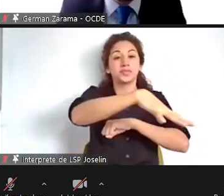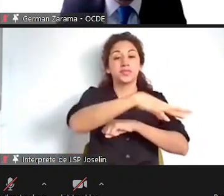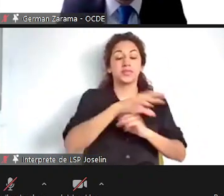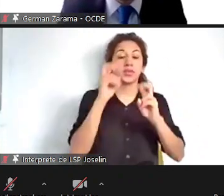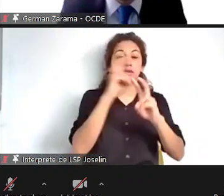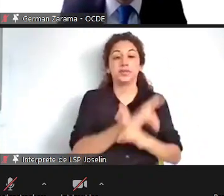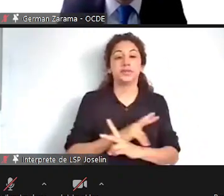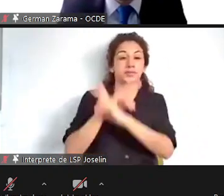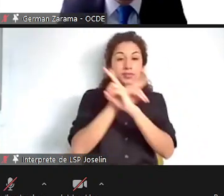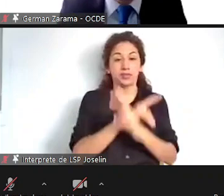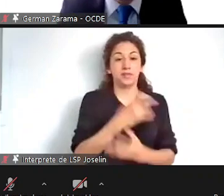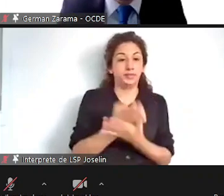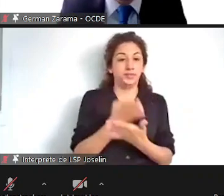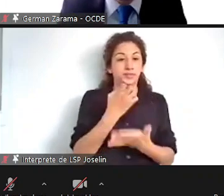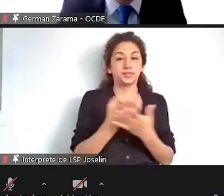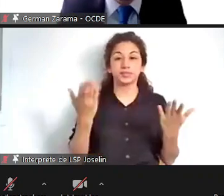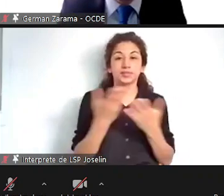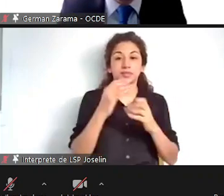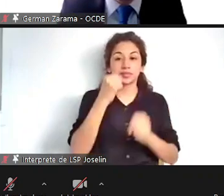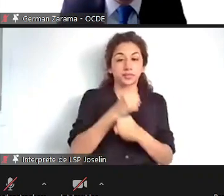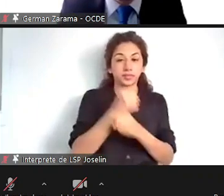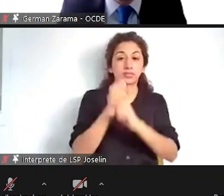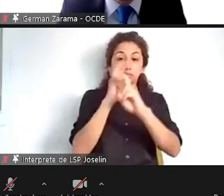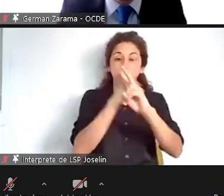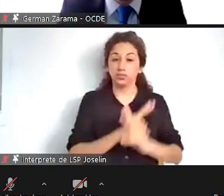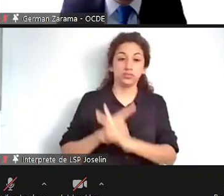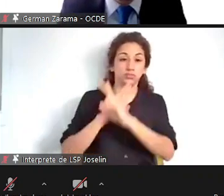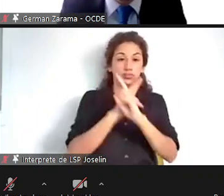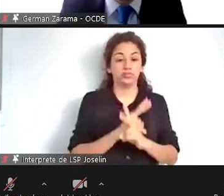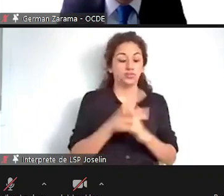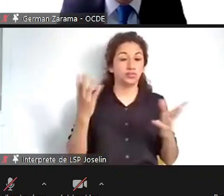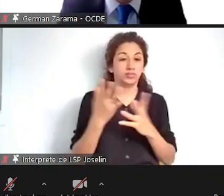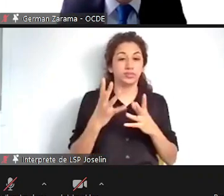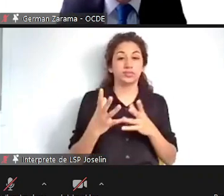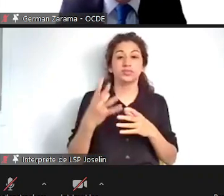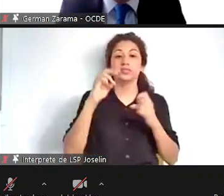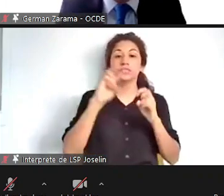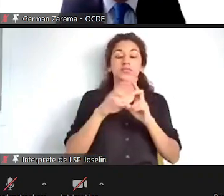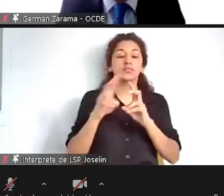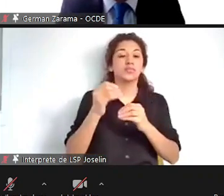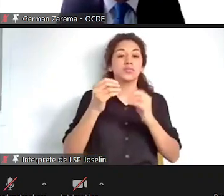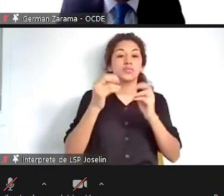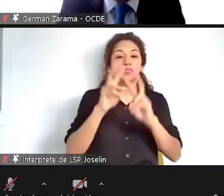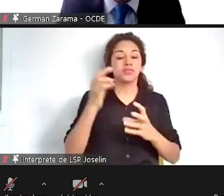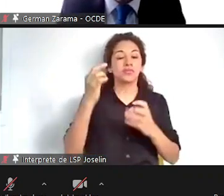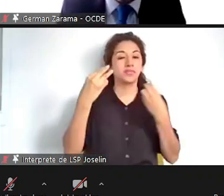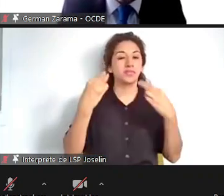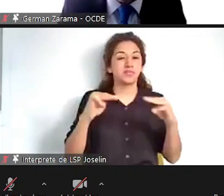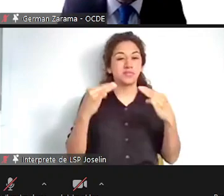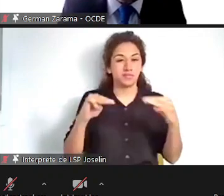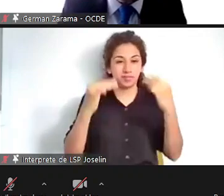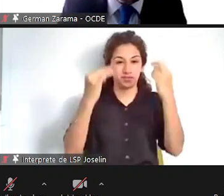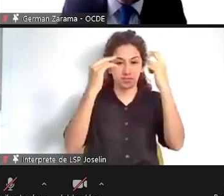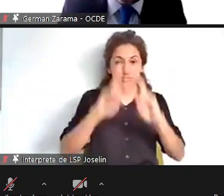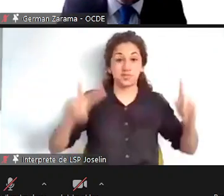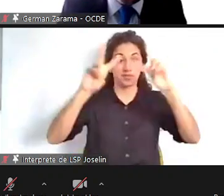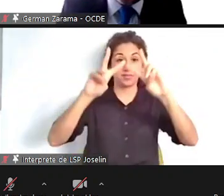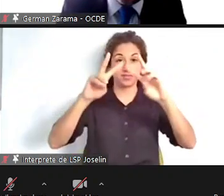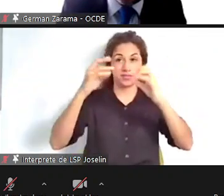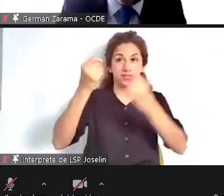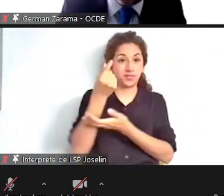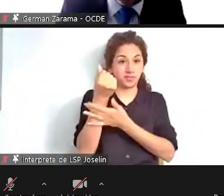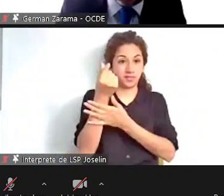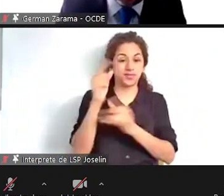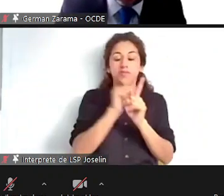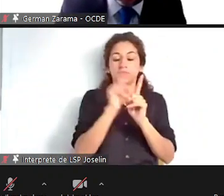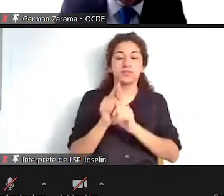expand the economy of care both in care that is done in work uh market and